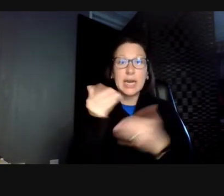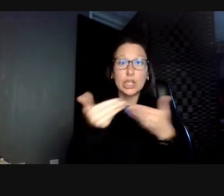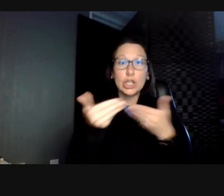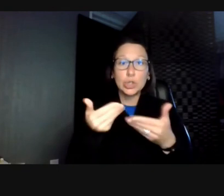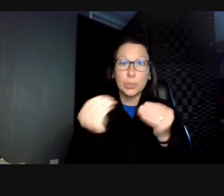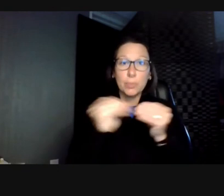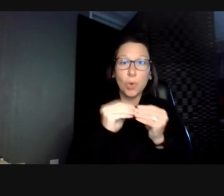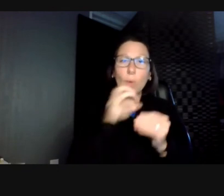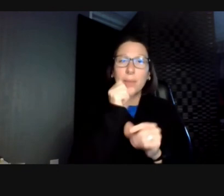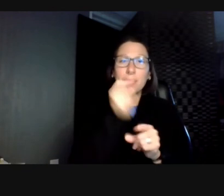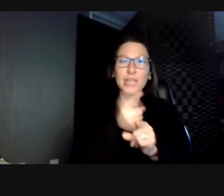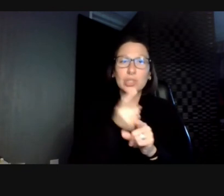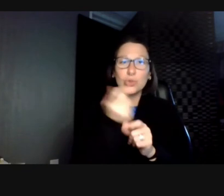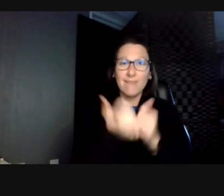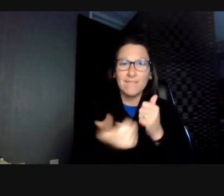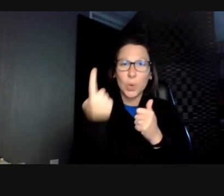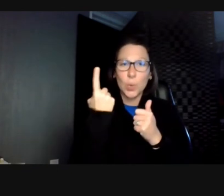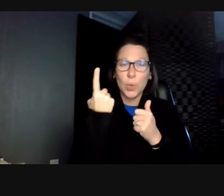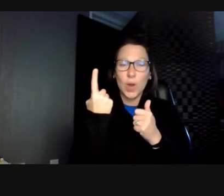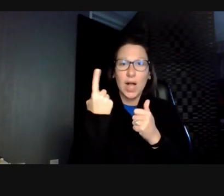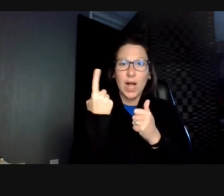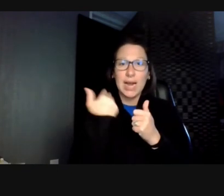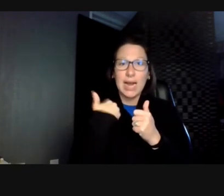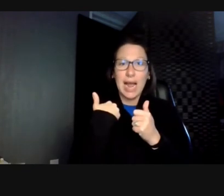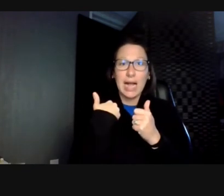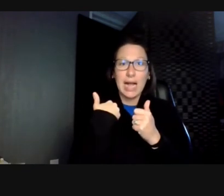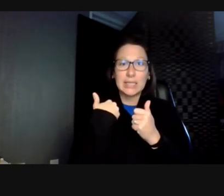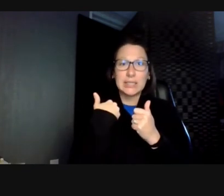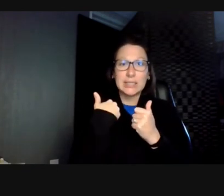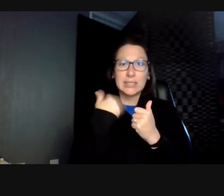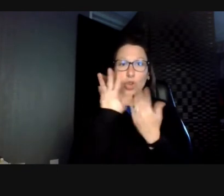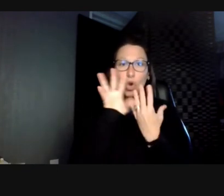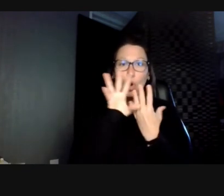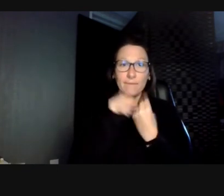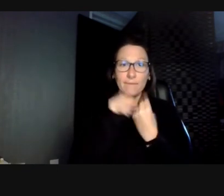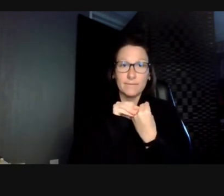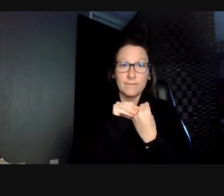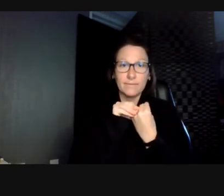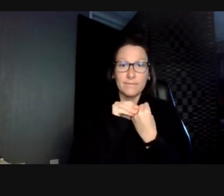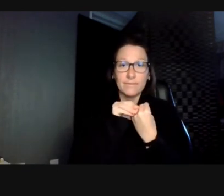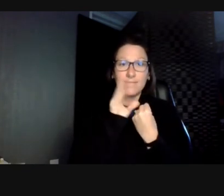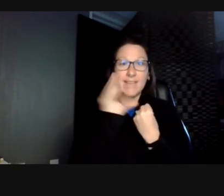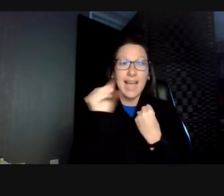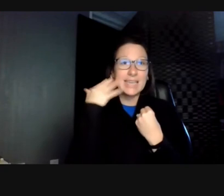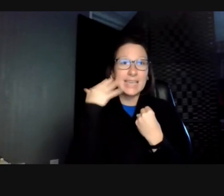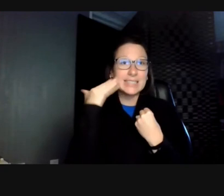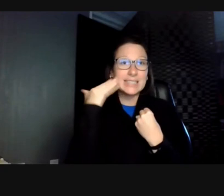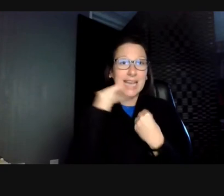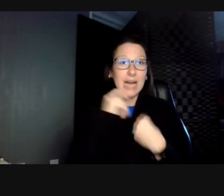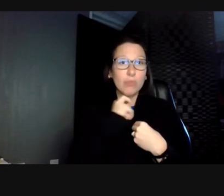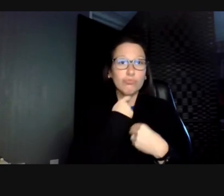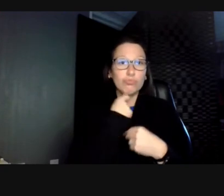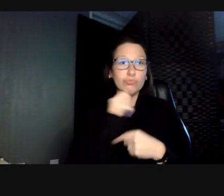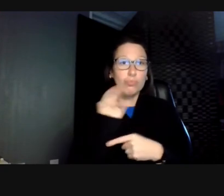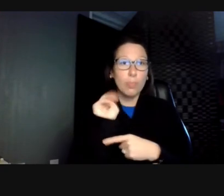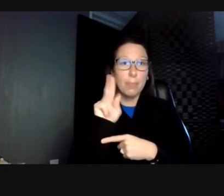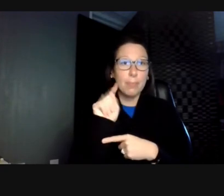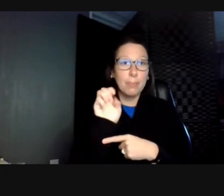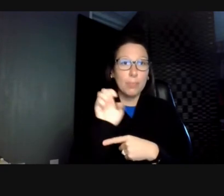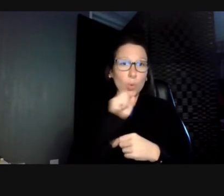make sure that everyone has their camera off and their sound muted so we can all hear